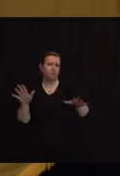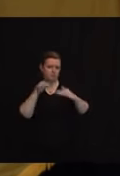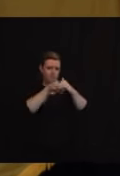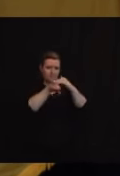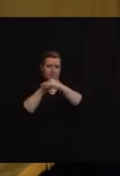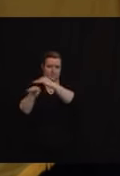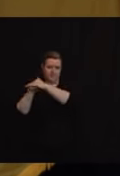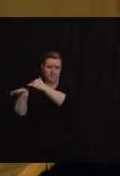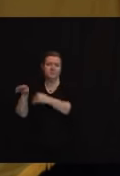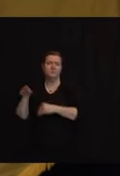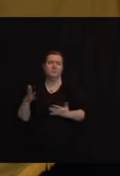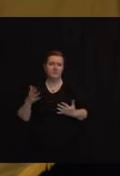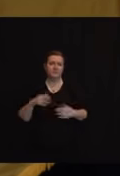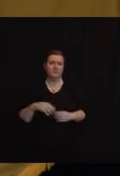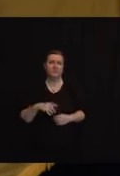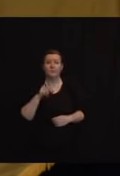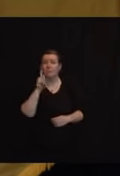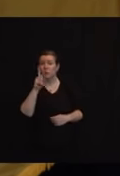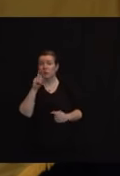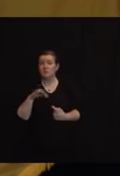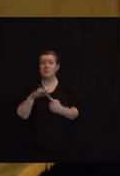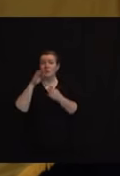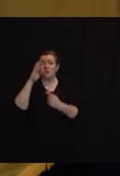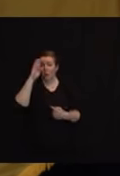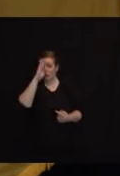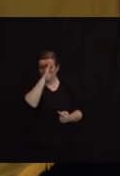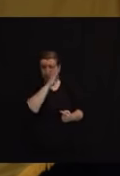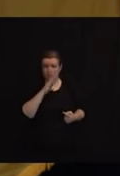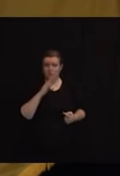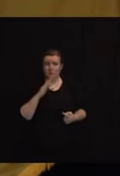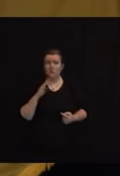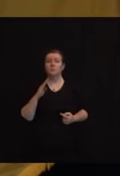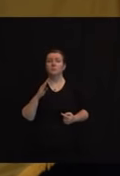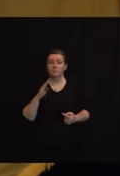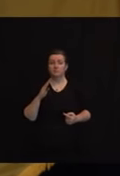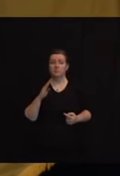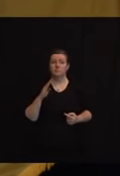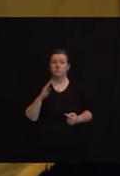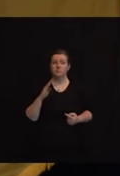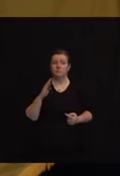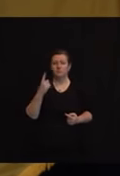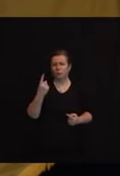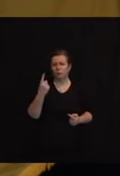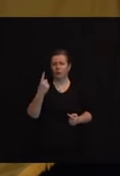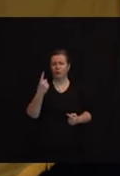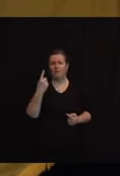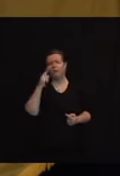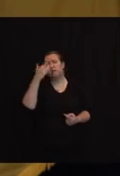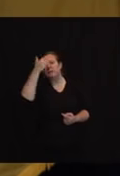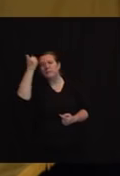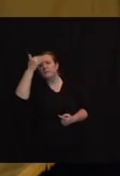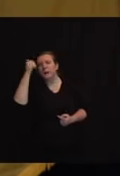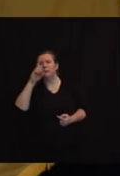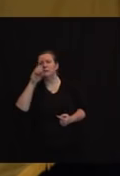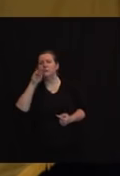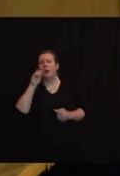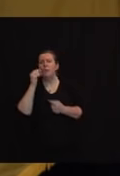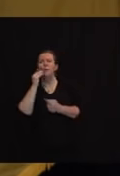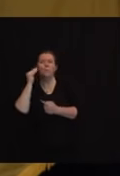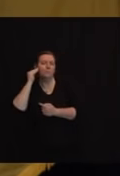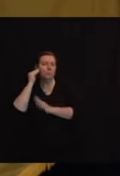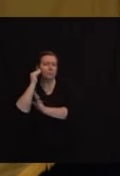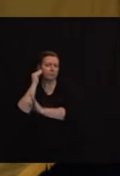one specialty hospital, 54 total, one specialty hospital, one dementia care home, several assisted